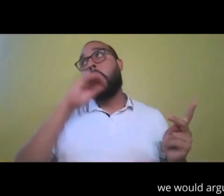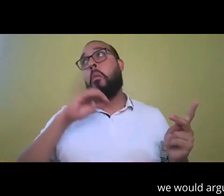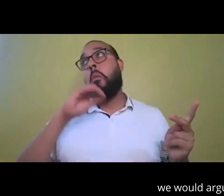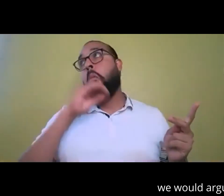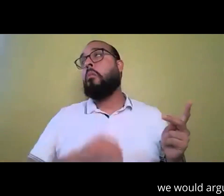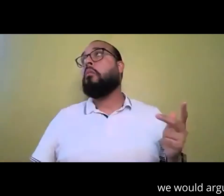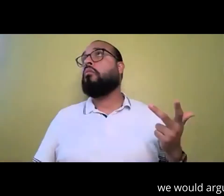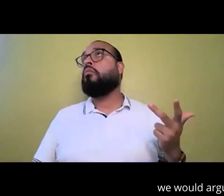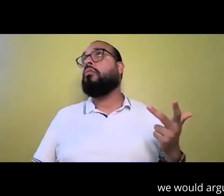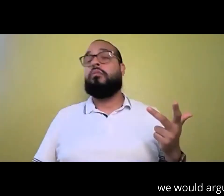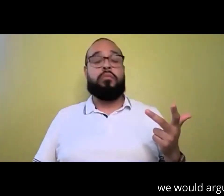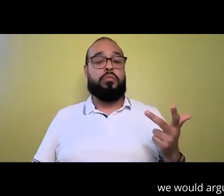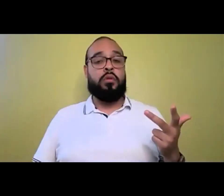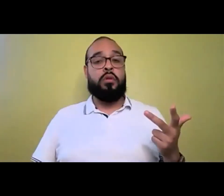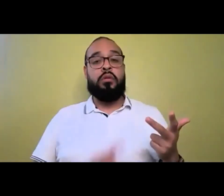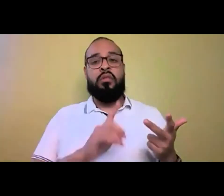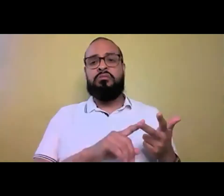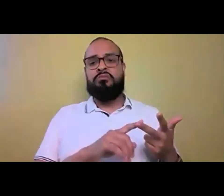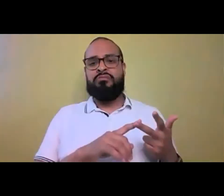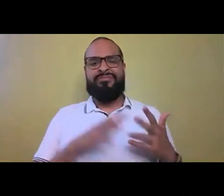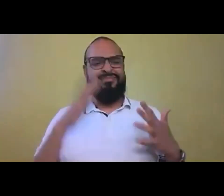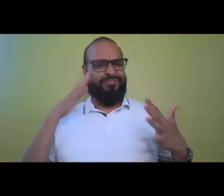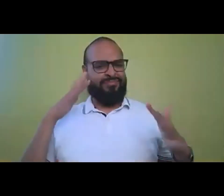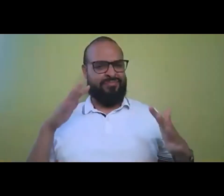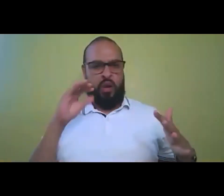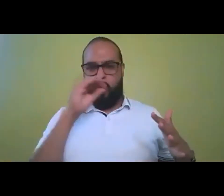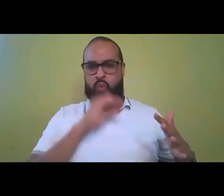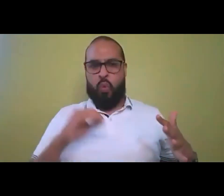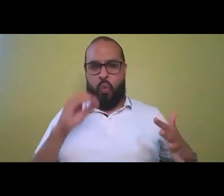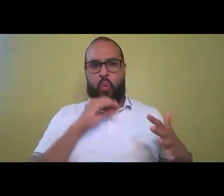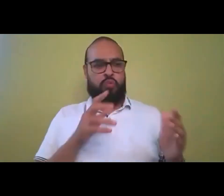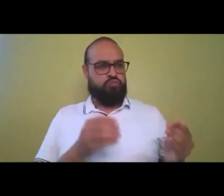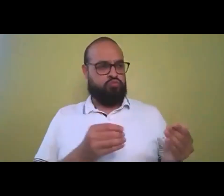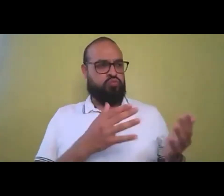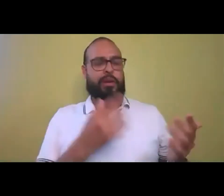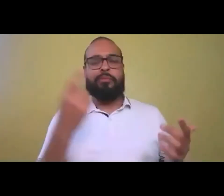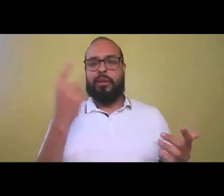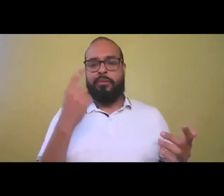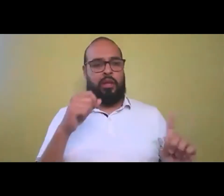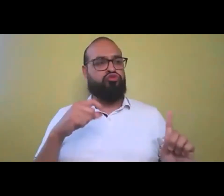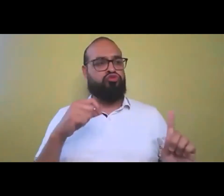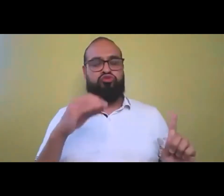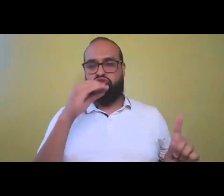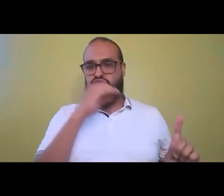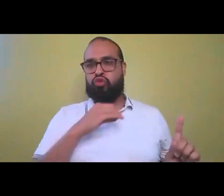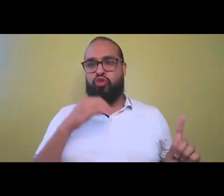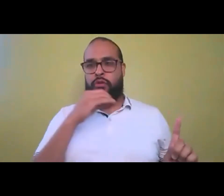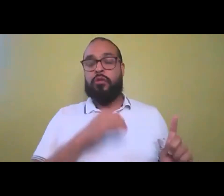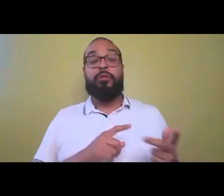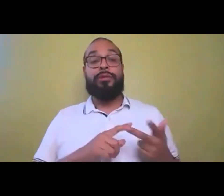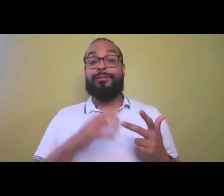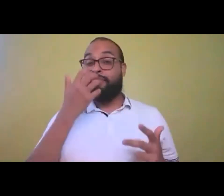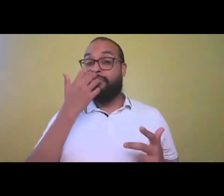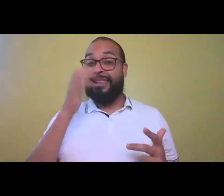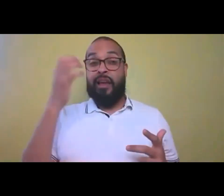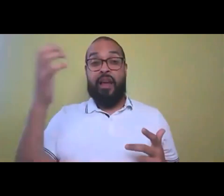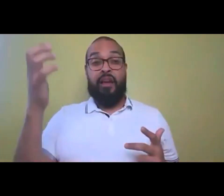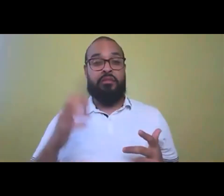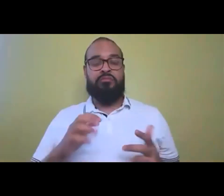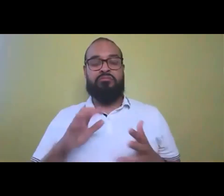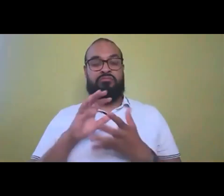and making those sounds, that's oral. I would go in with oral input. Yelling, when somebody said